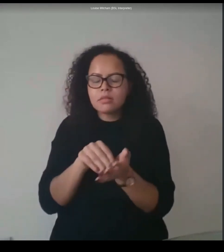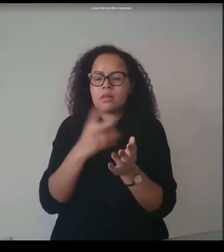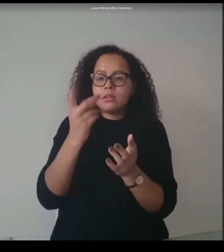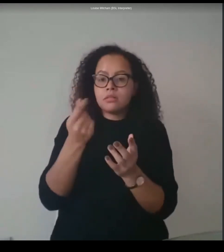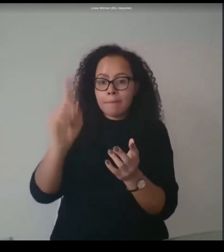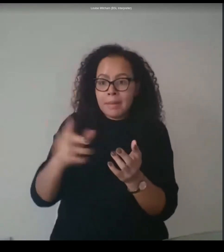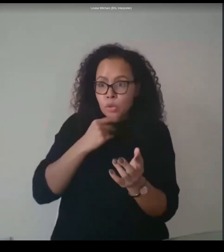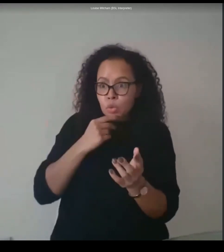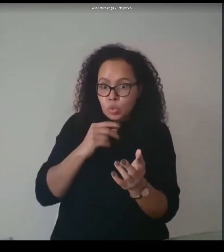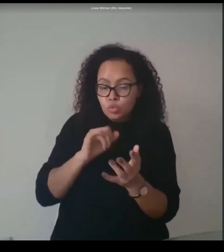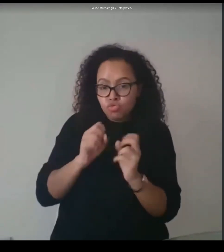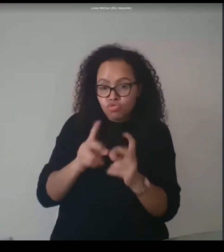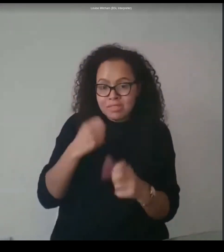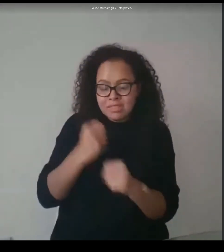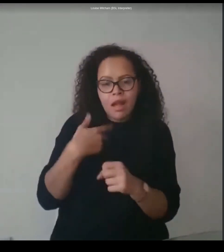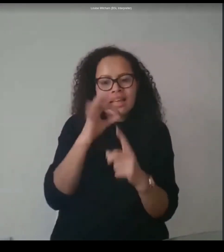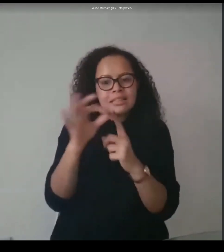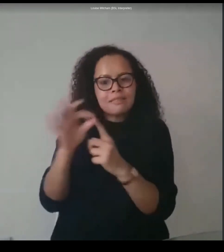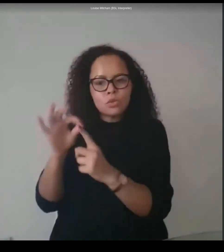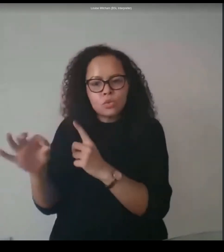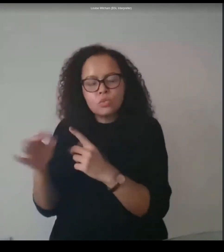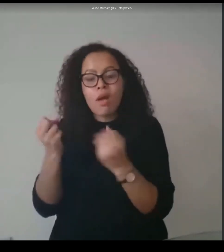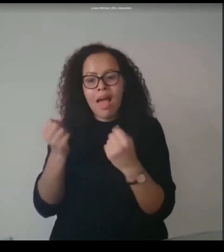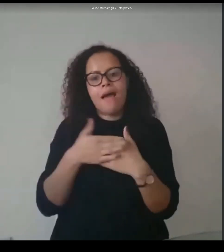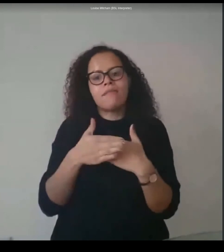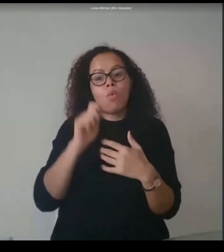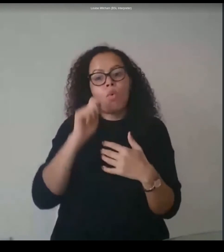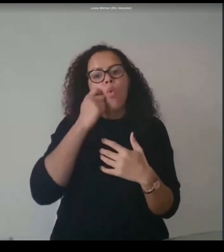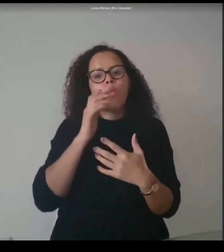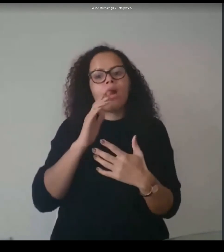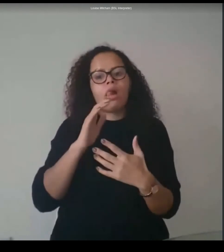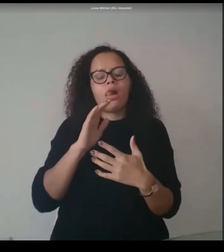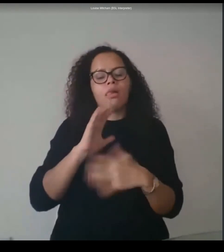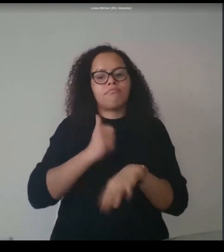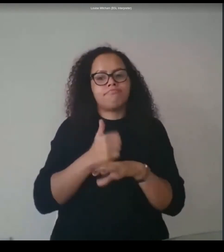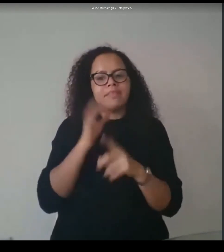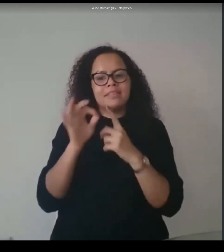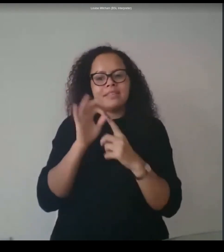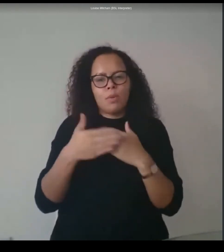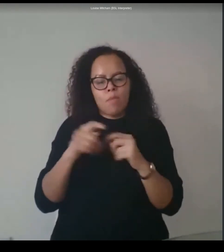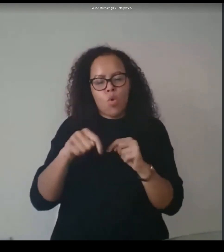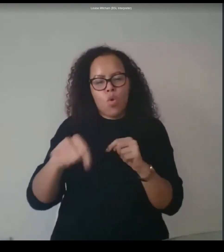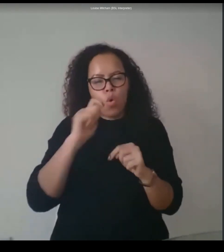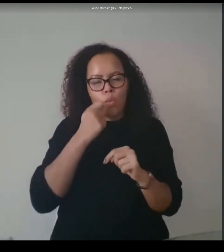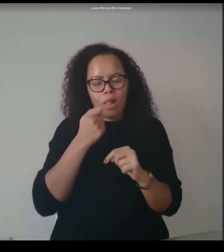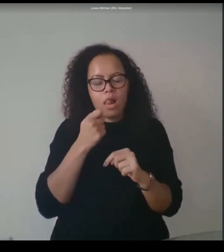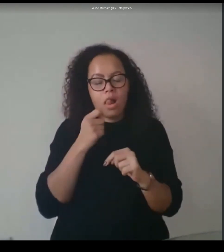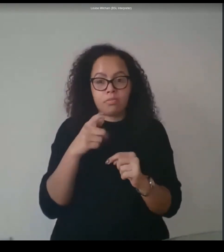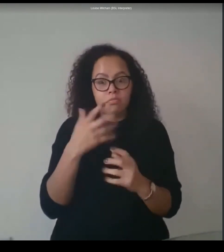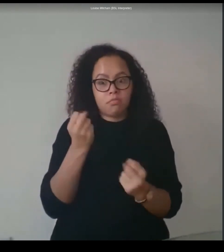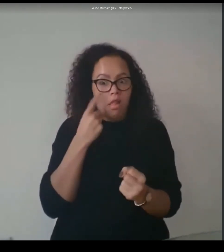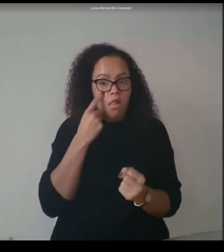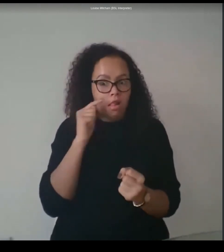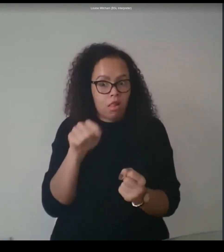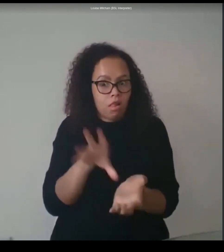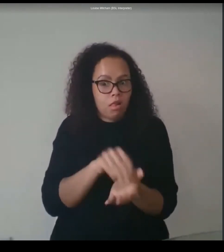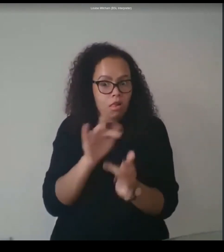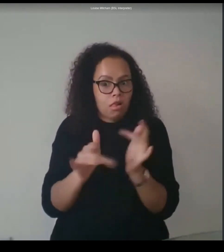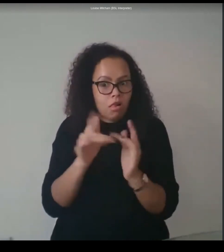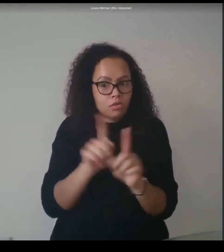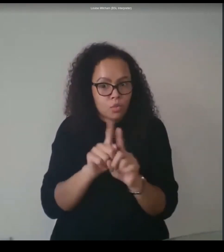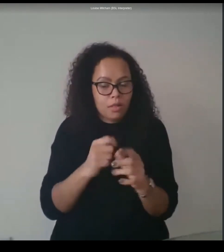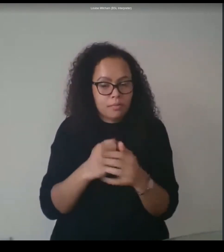Street Tag today. And then we have a few more scheduled interviews that we're also doing as well. In terms of who we're looking to work with, obviously we're